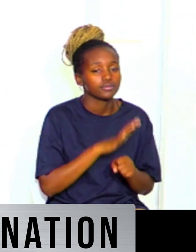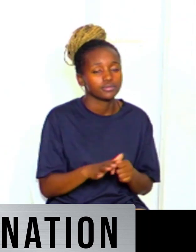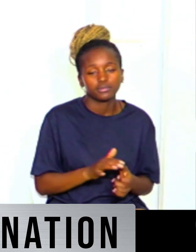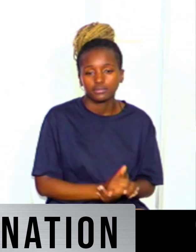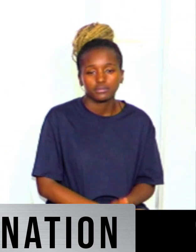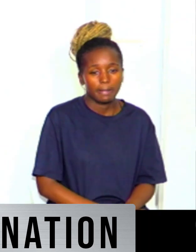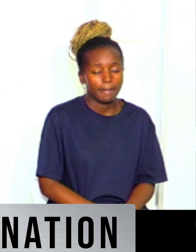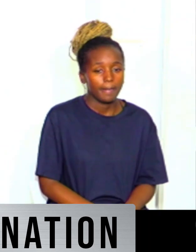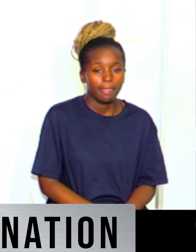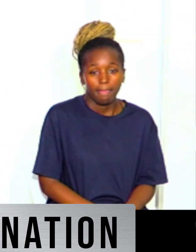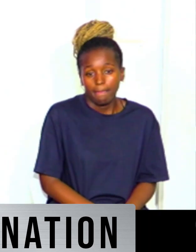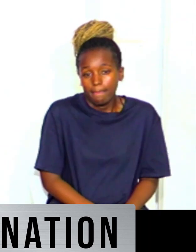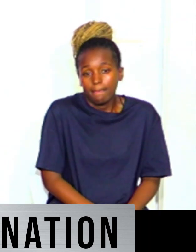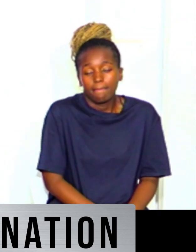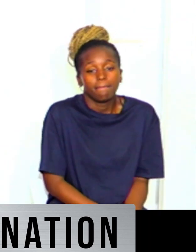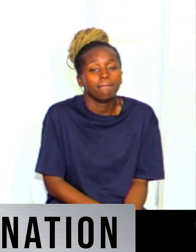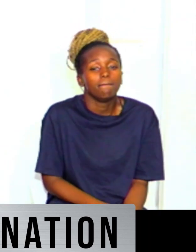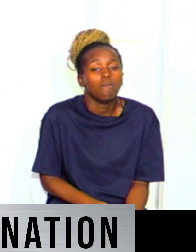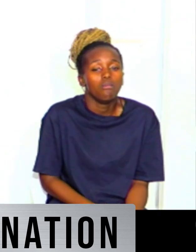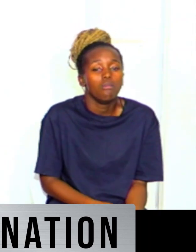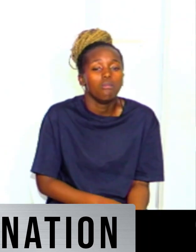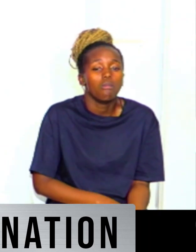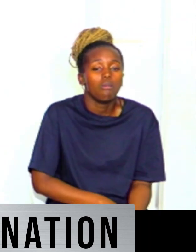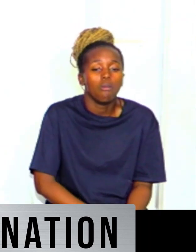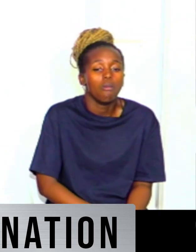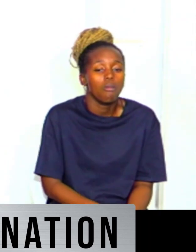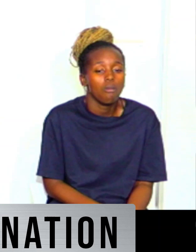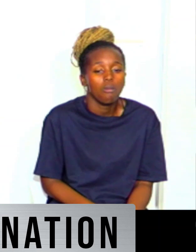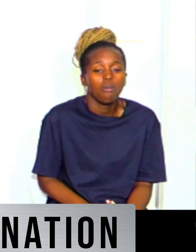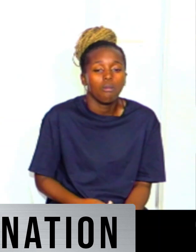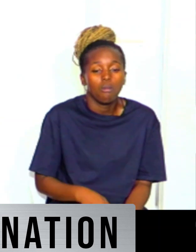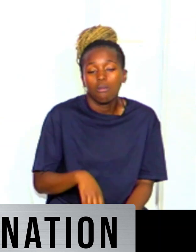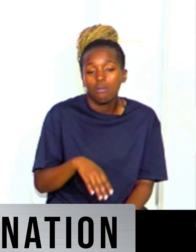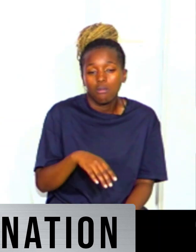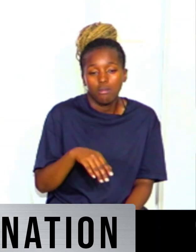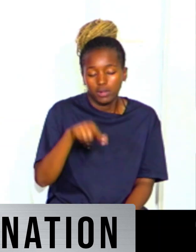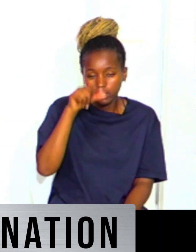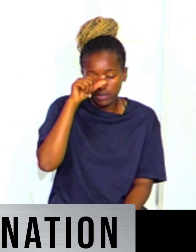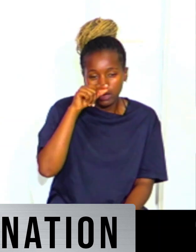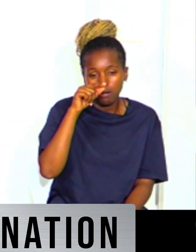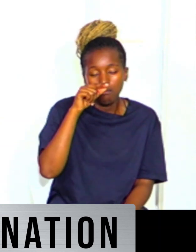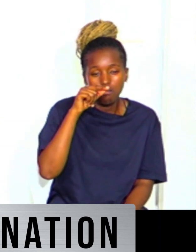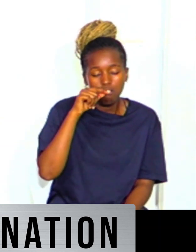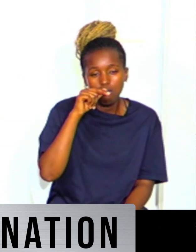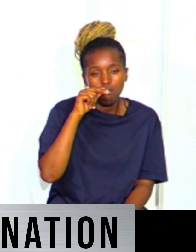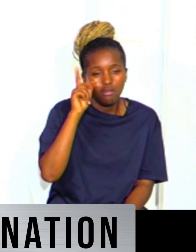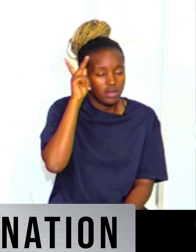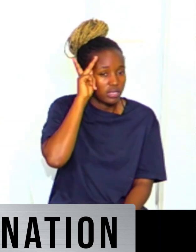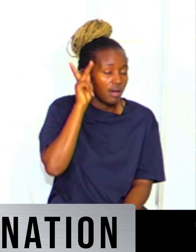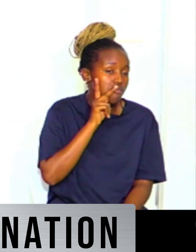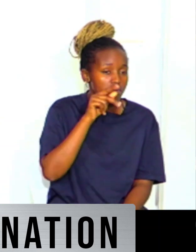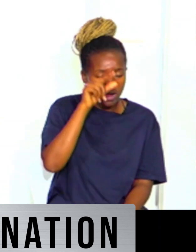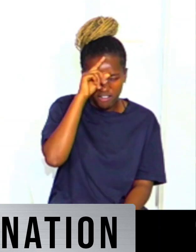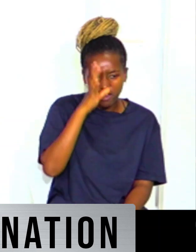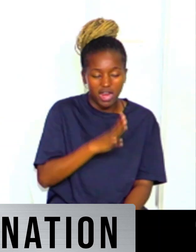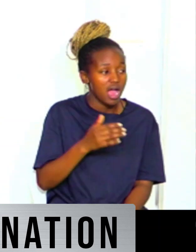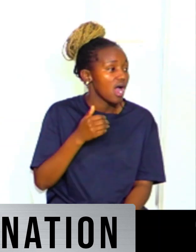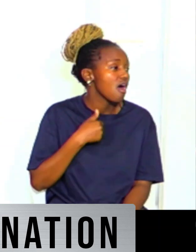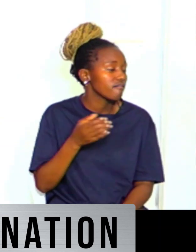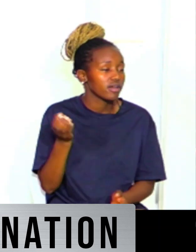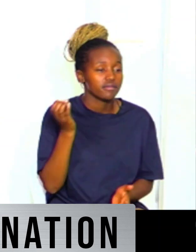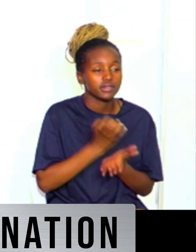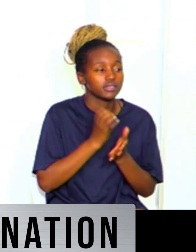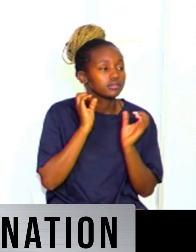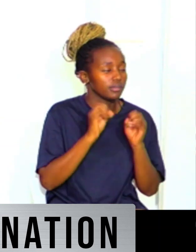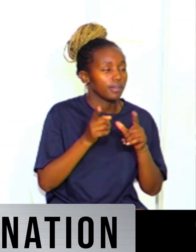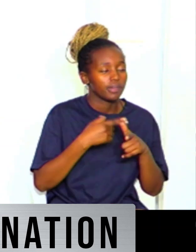to the governor of Kiambu. Okay. Do you remember? There was no evidence. Akaachiliwa. That is